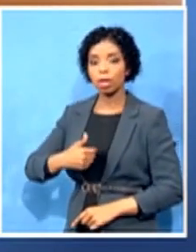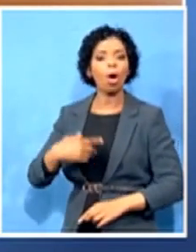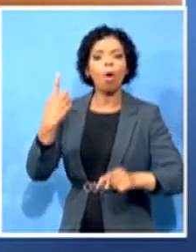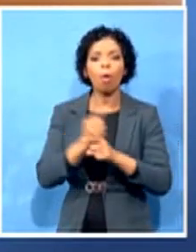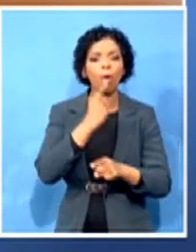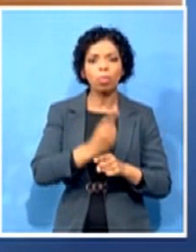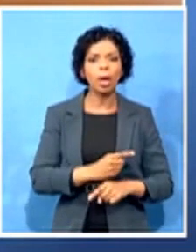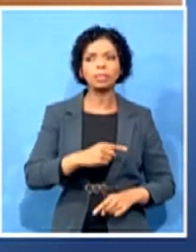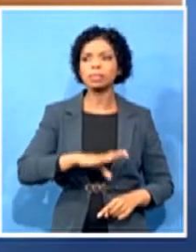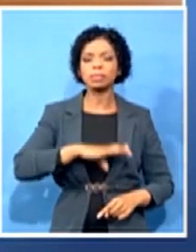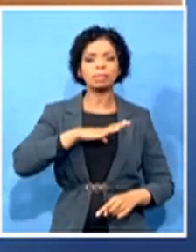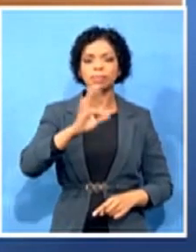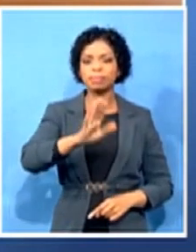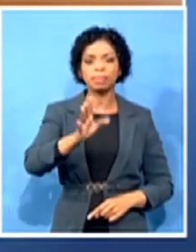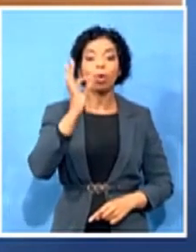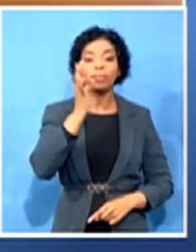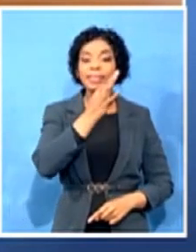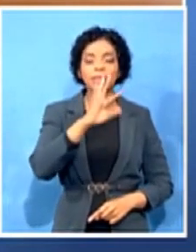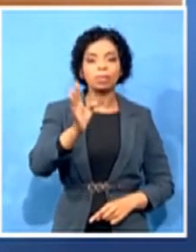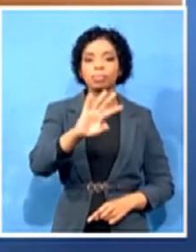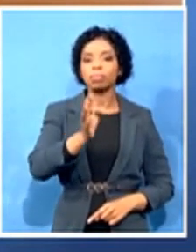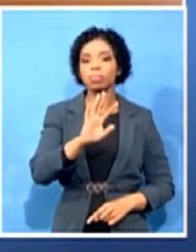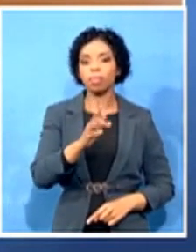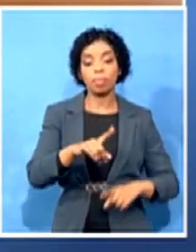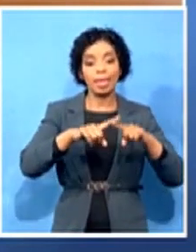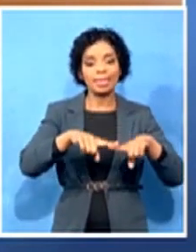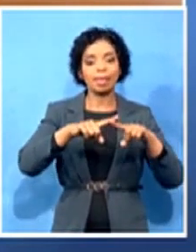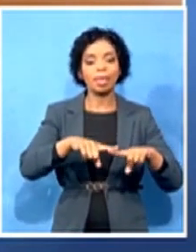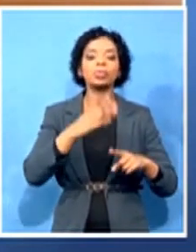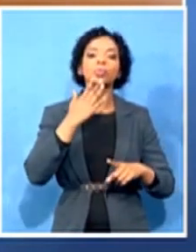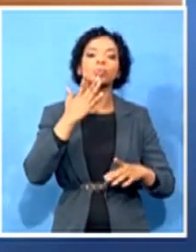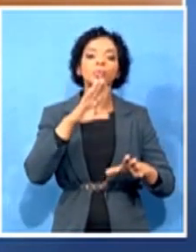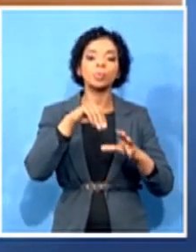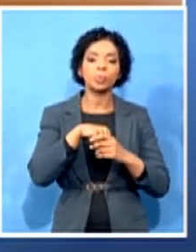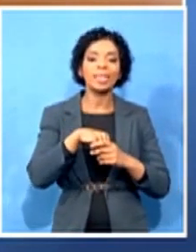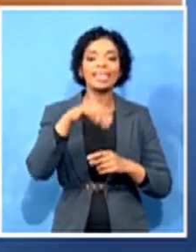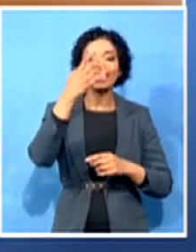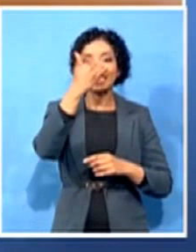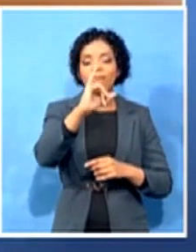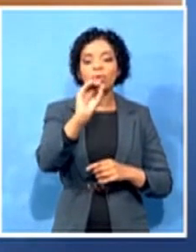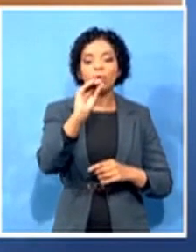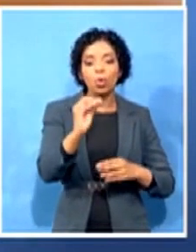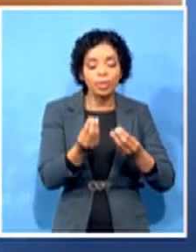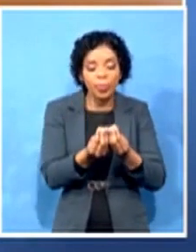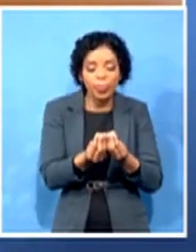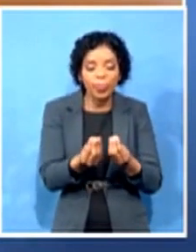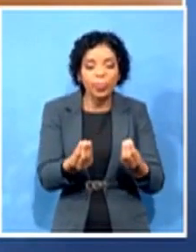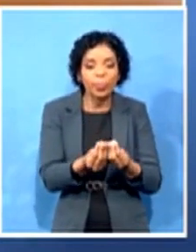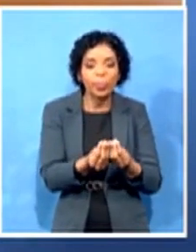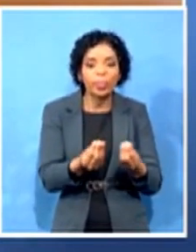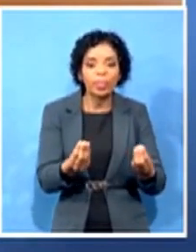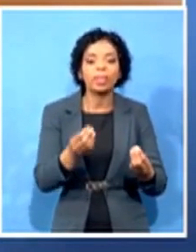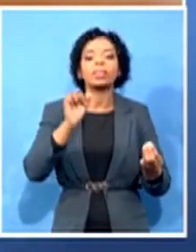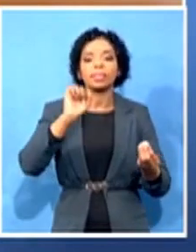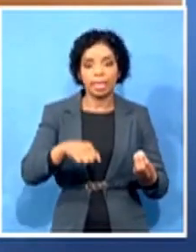who's involved. If there's minors involved, then the identities of the minors and sometimes the accused person will also be hidden so that because